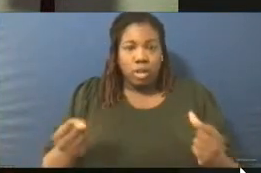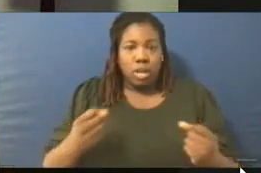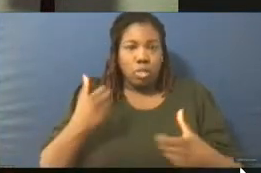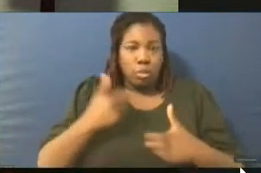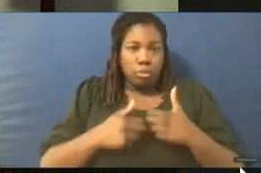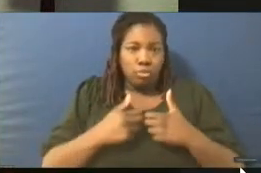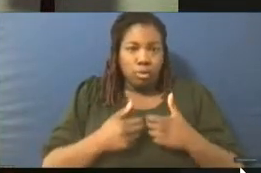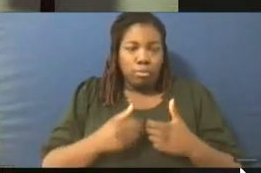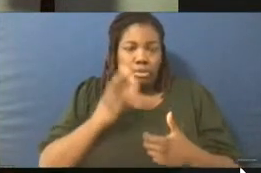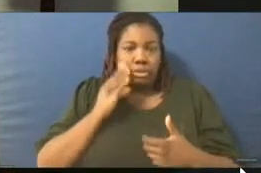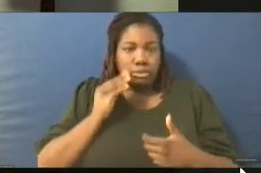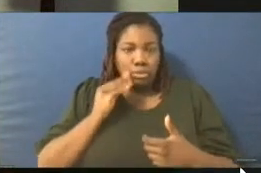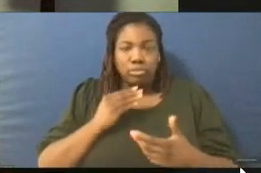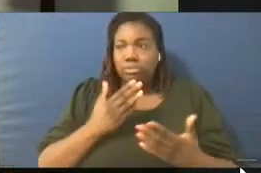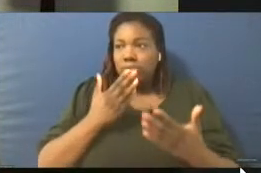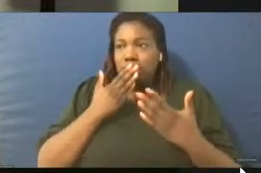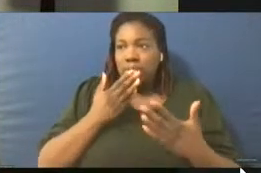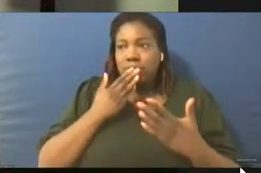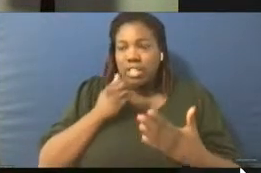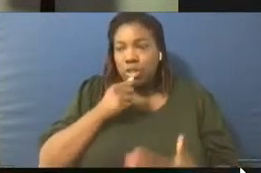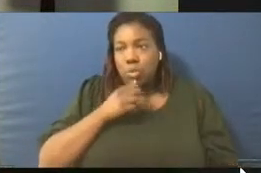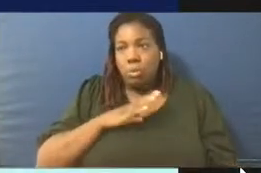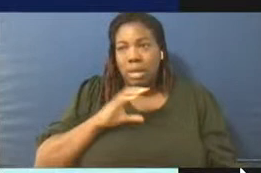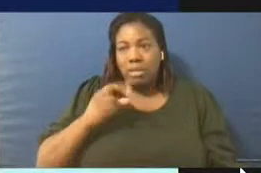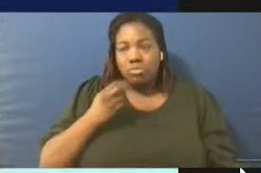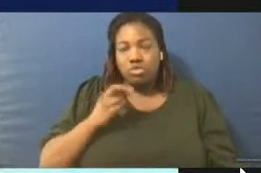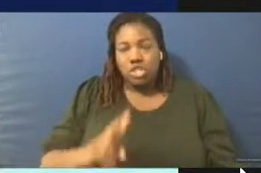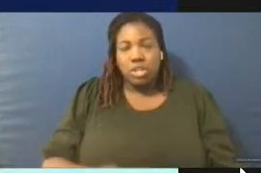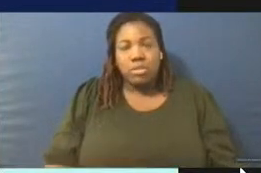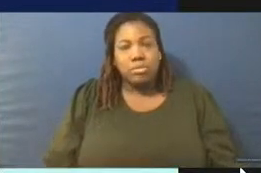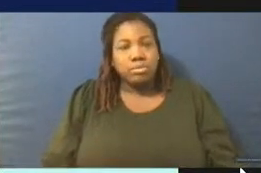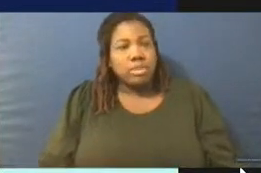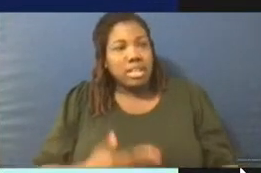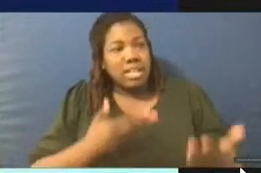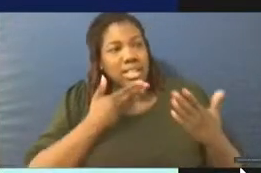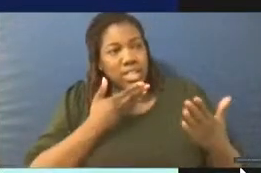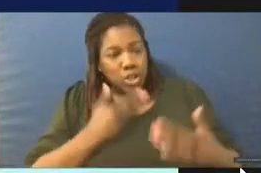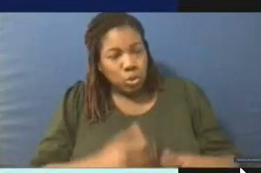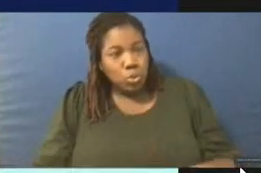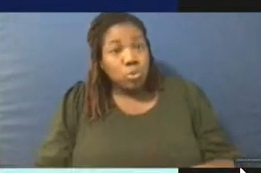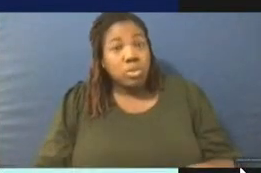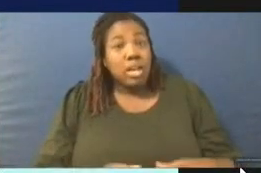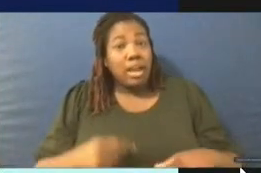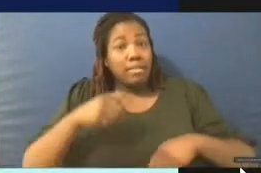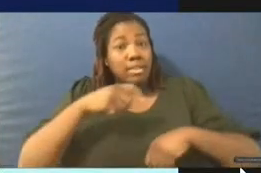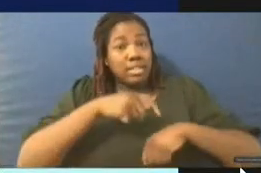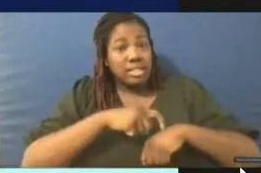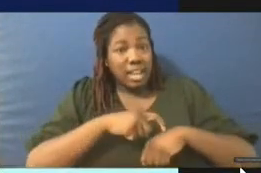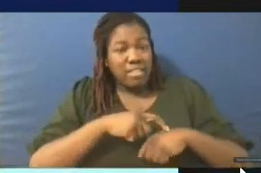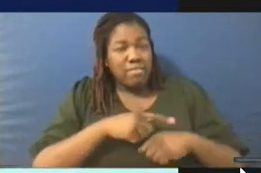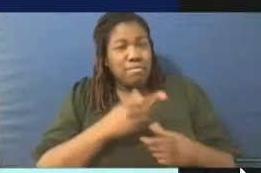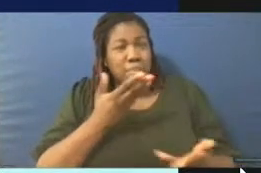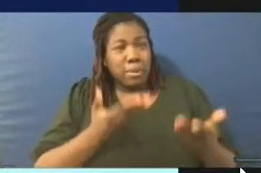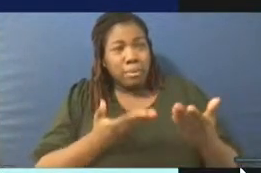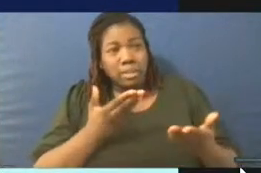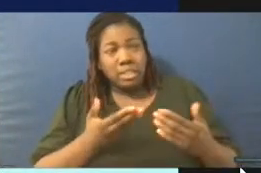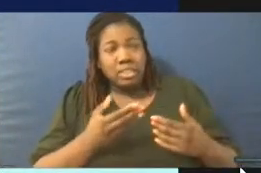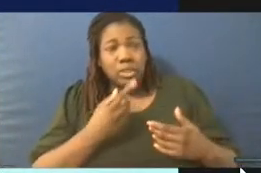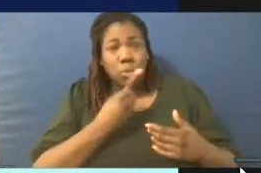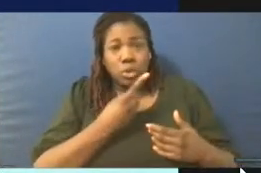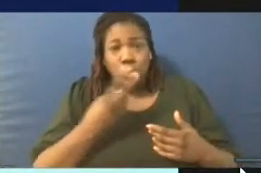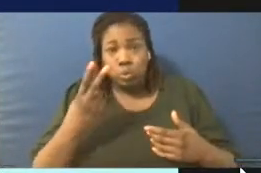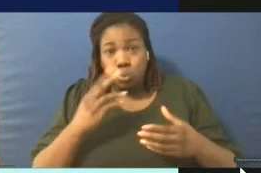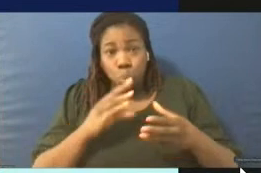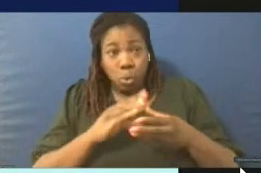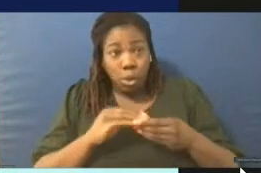experiencing. So thank you, Madam Chair. Thank you, Mr. Toronzo. As we have time for perhaps one or 2 comments, if there